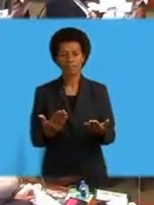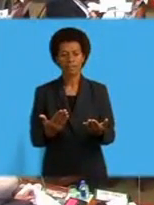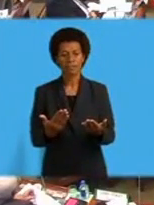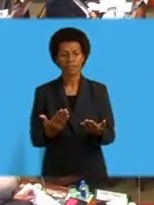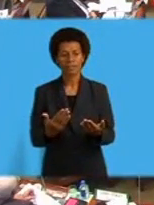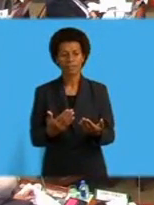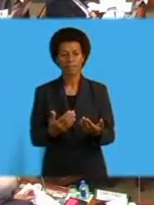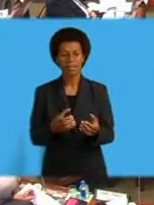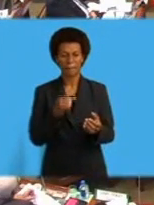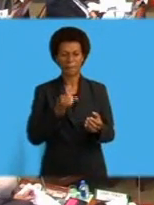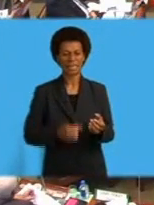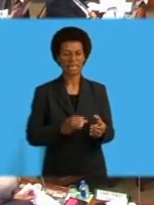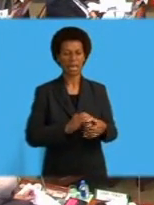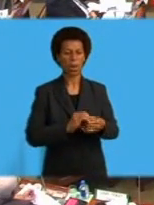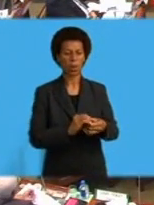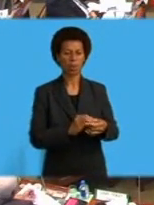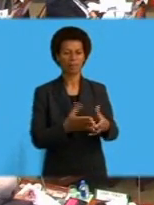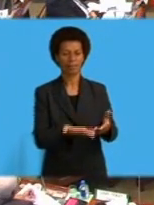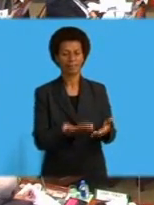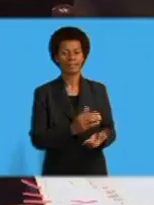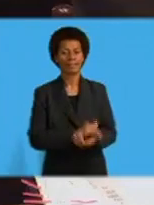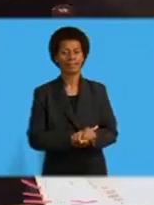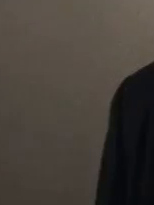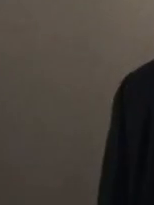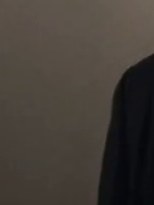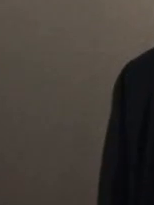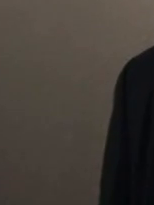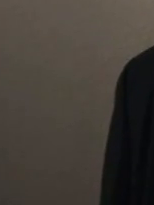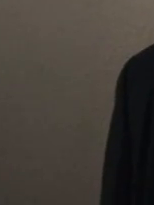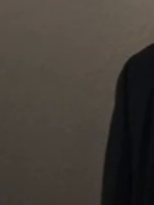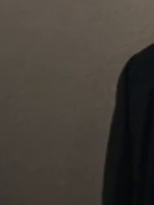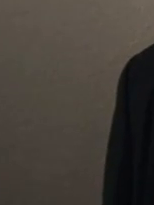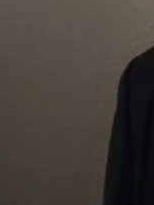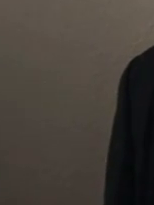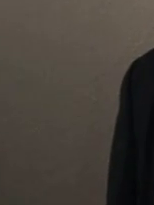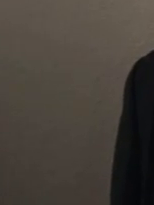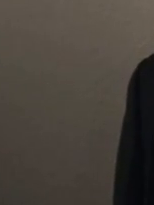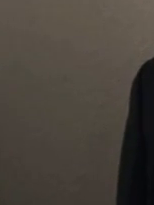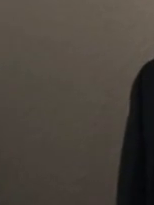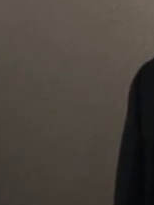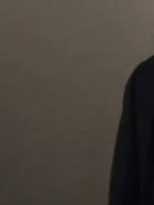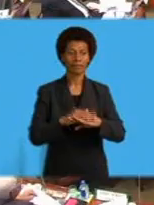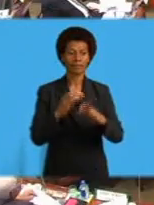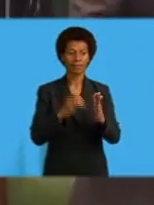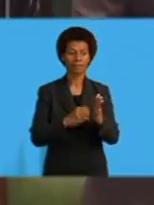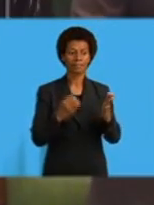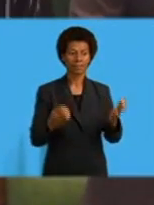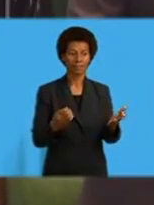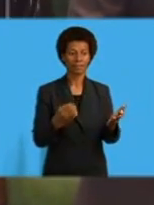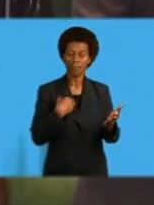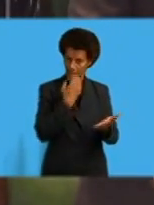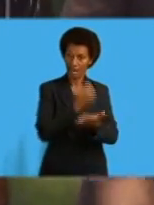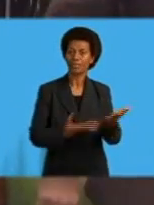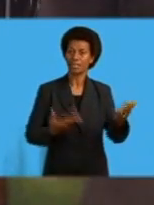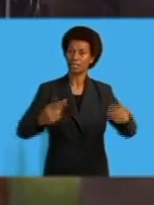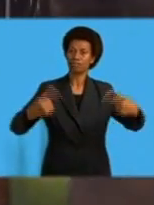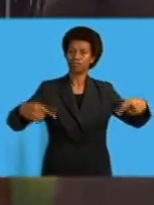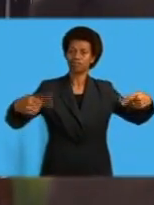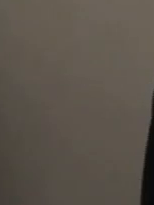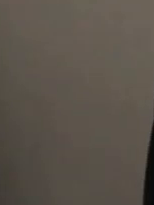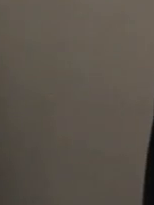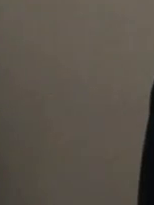the NFP leader refused. We will produce that evidence when necessary, but we have the evidence. I don't want to name